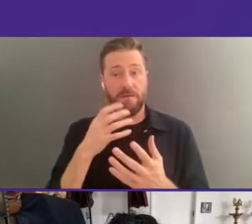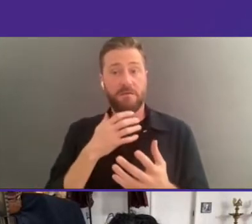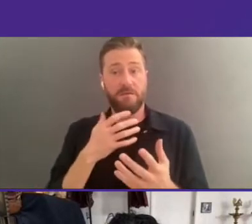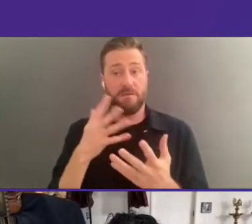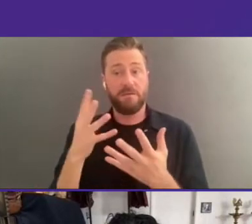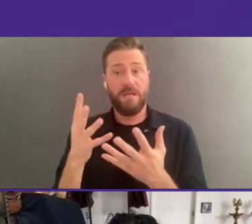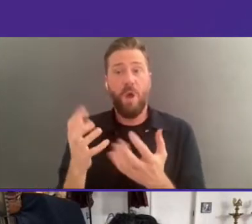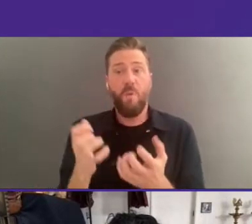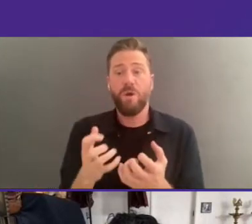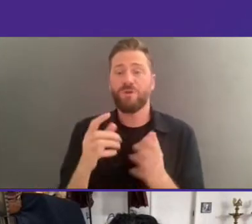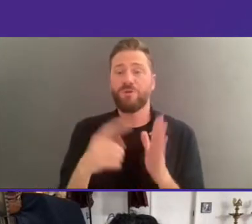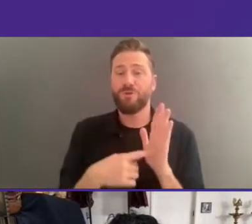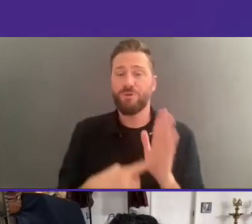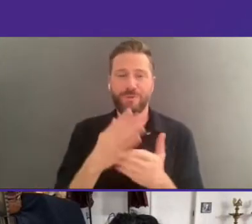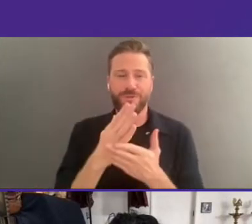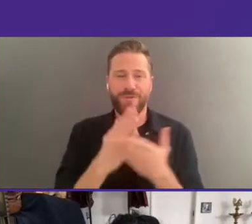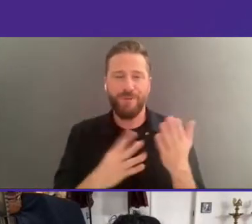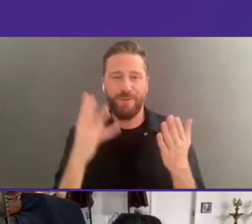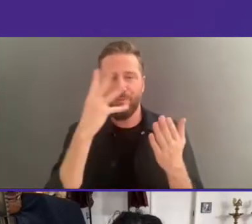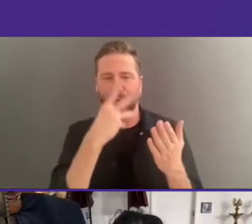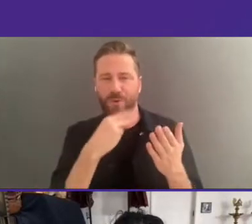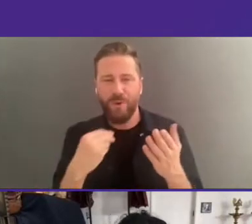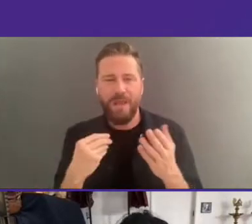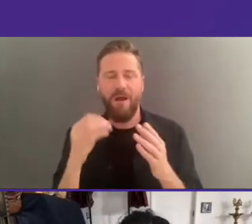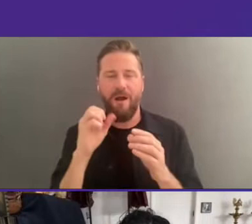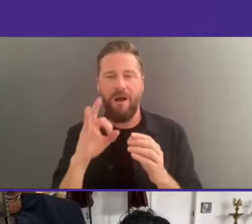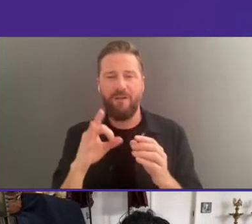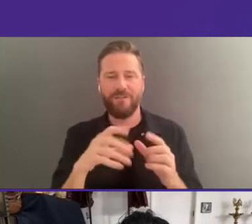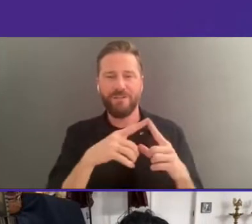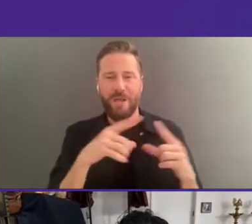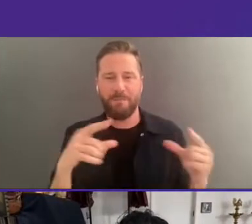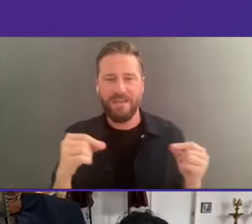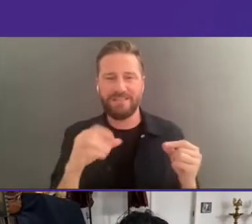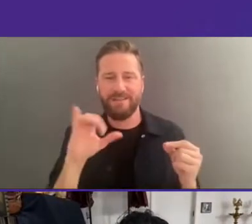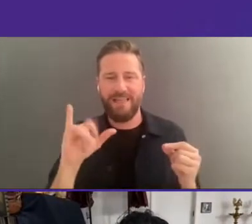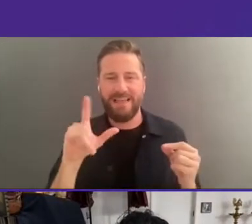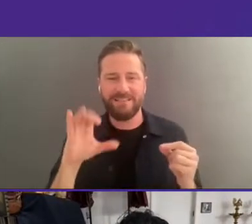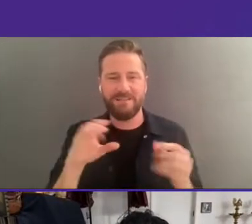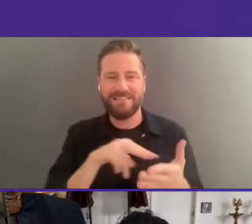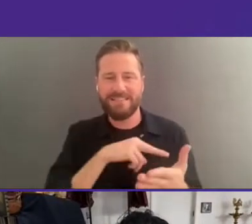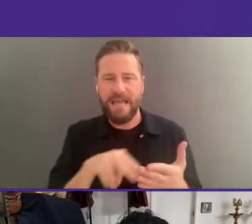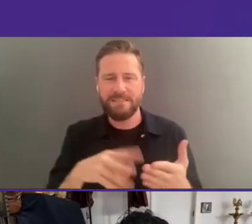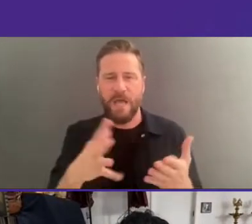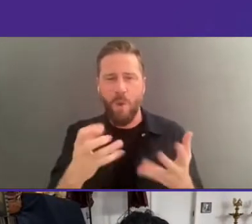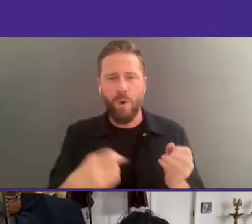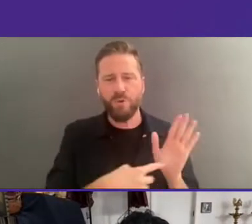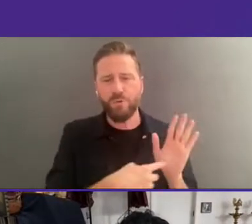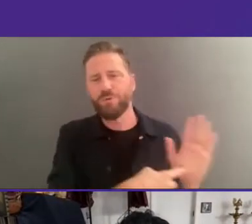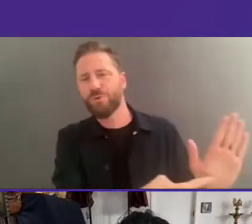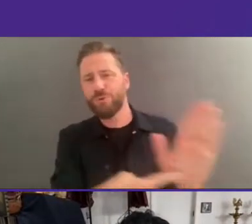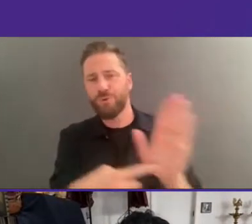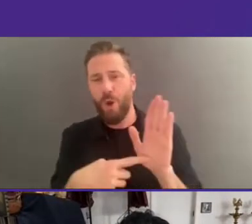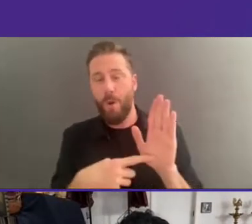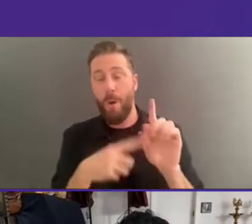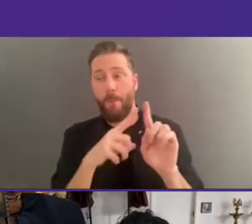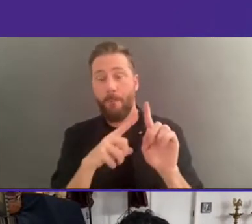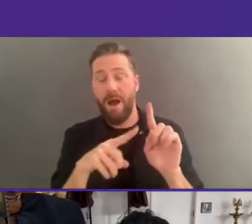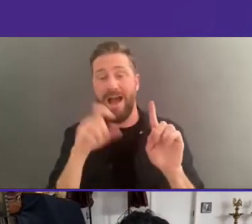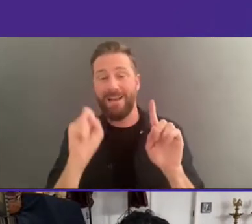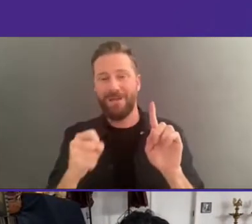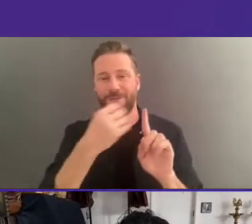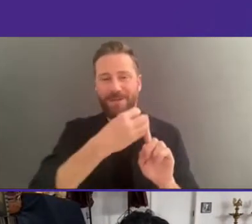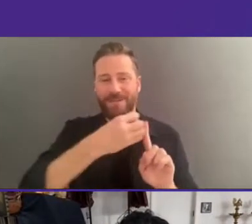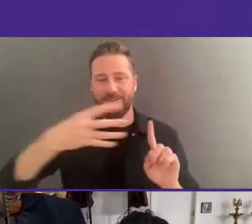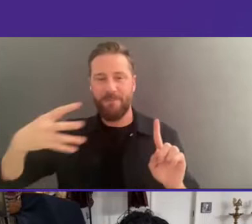exquisitely subtle beauty of Japanese classical dance. In order to expand my perspective in